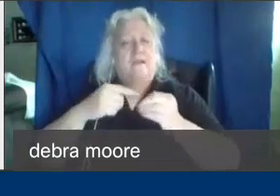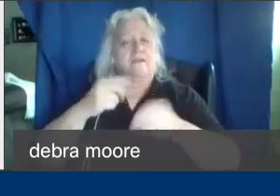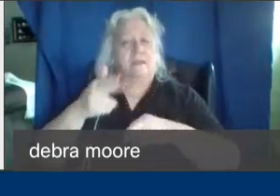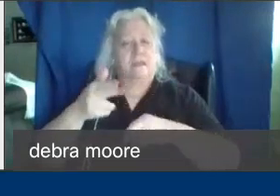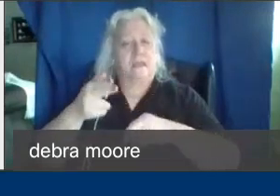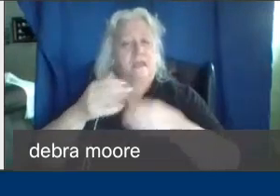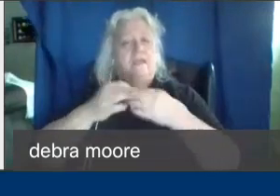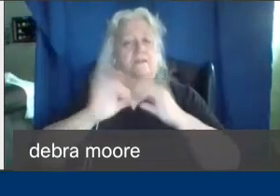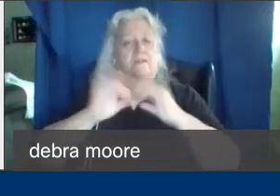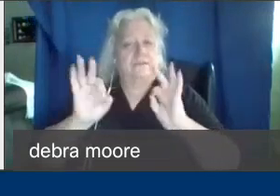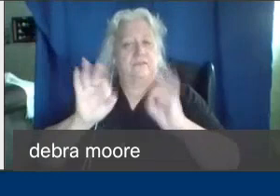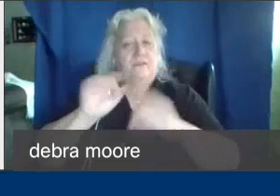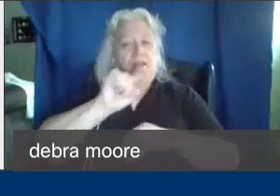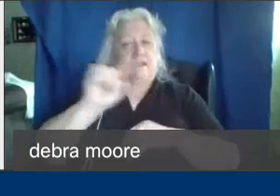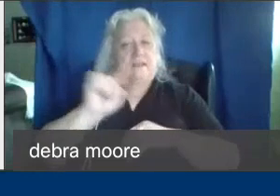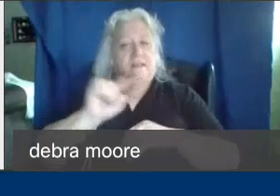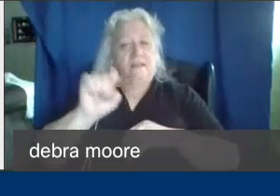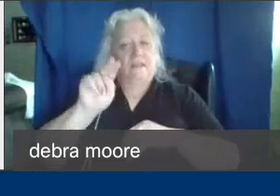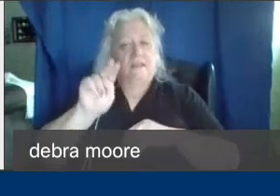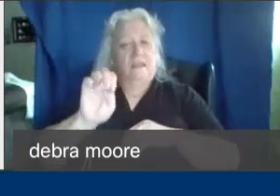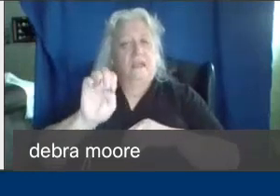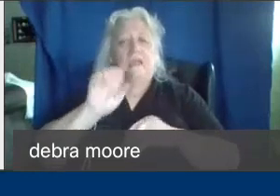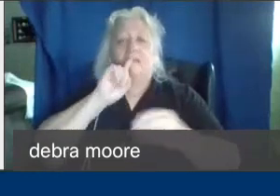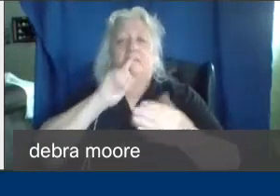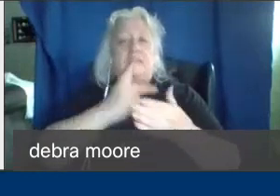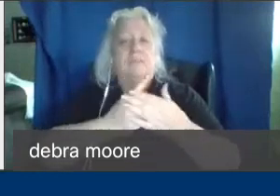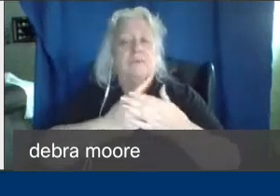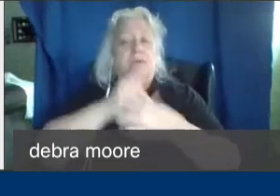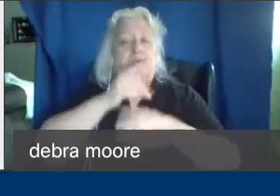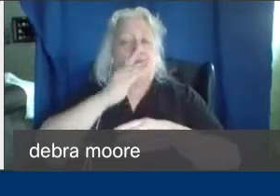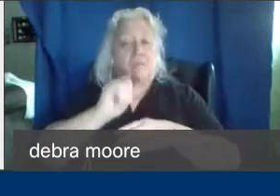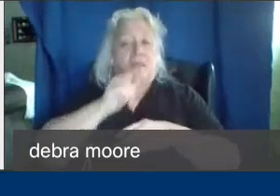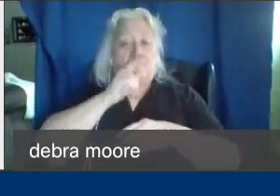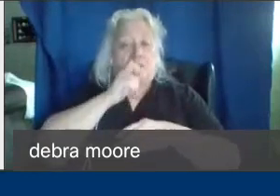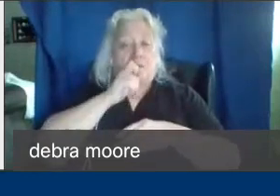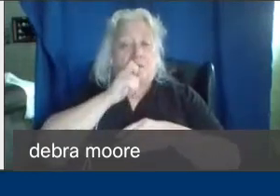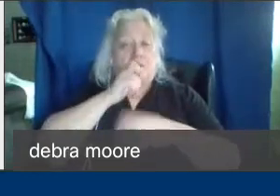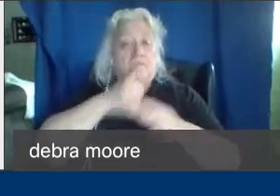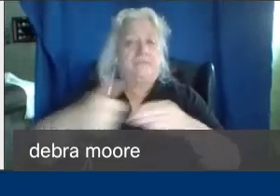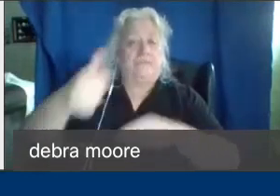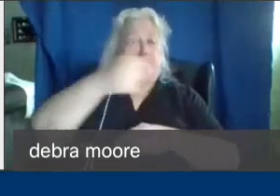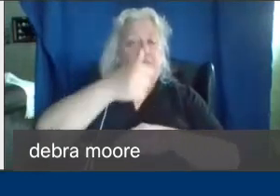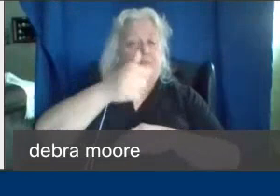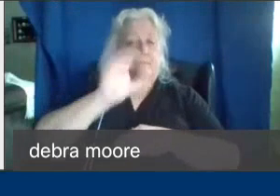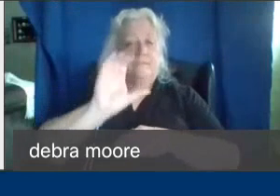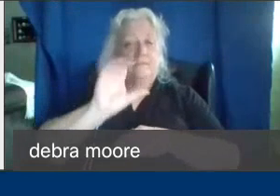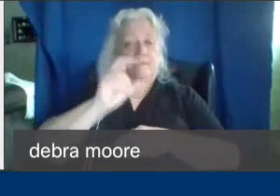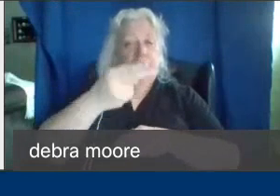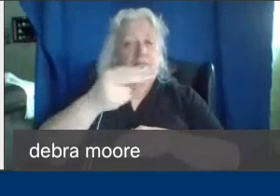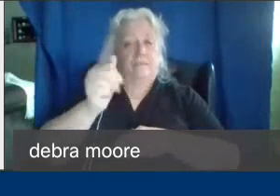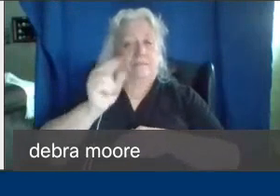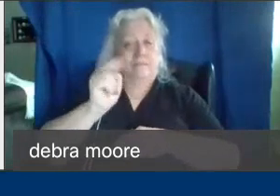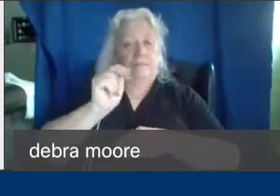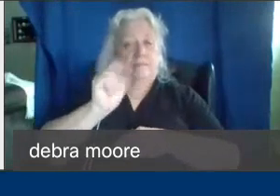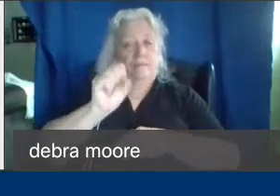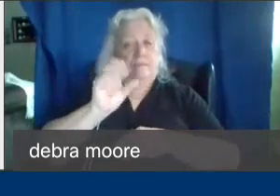designation of these zones can only be approved by the chancellor. As of 2017, an LTC holder may carry their firearm into